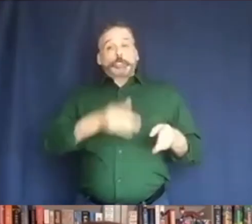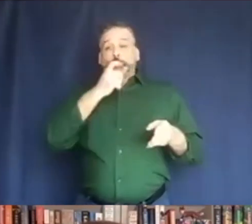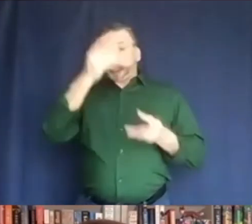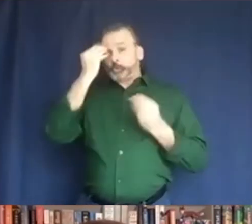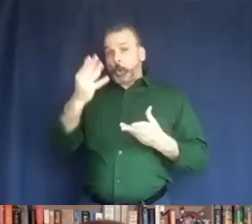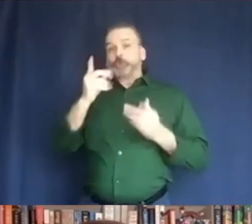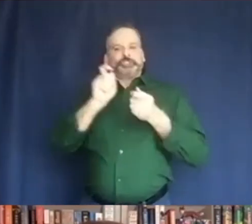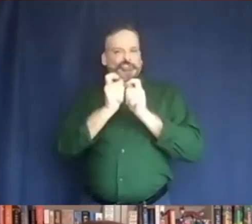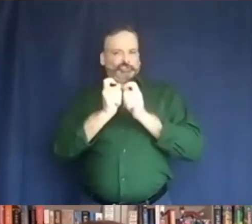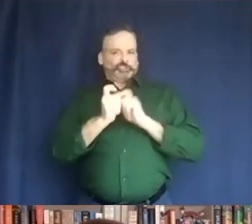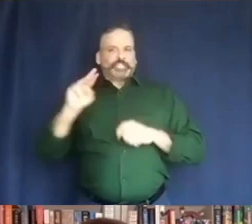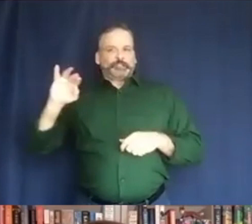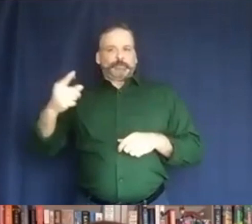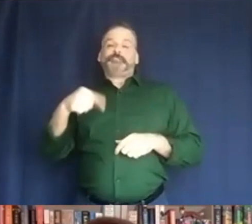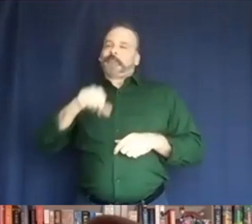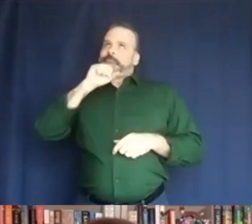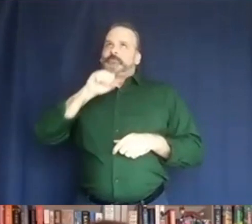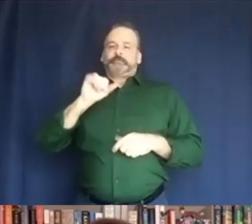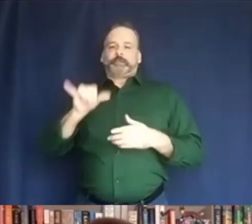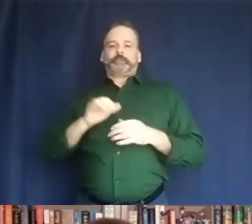myth, which I loved, yeah.